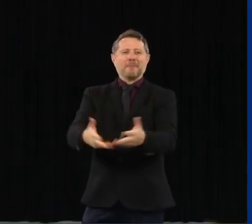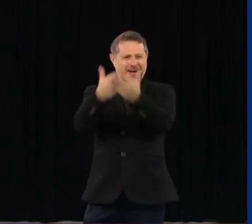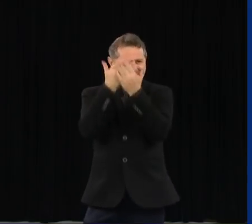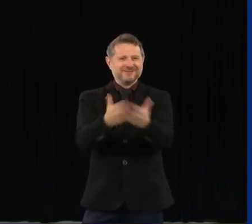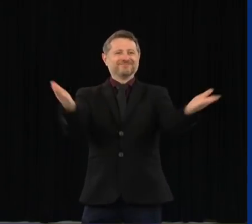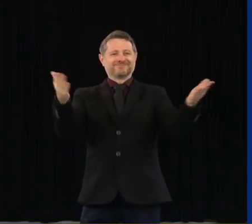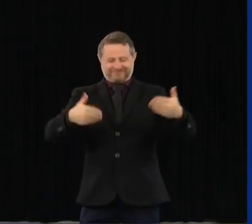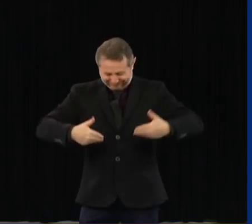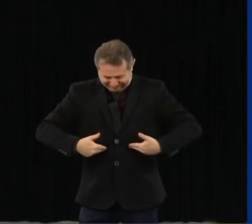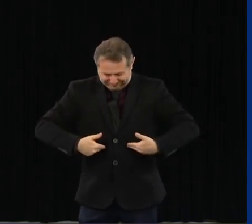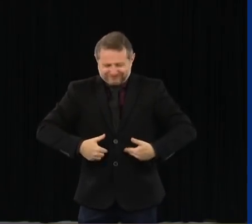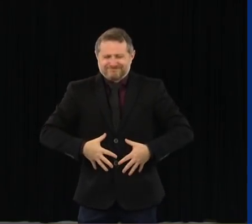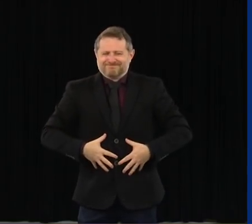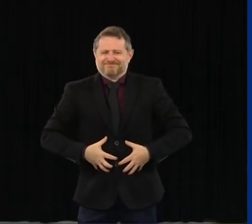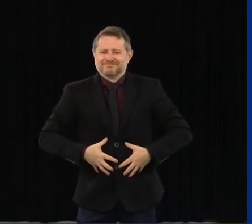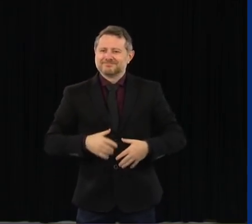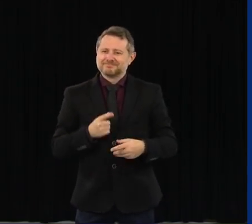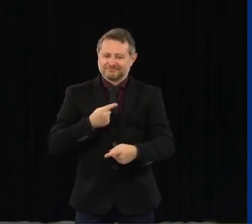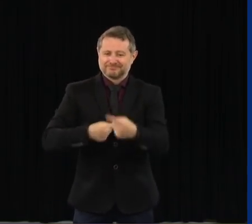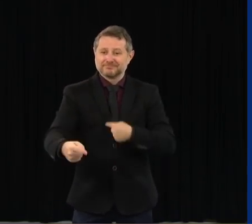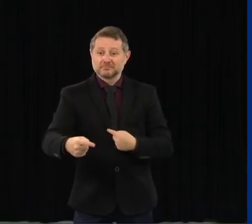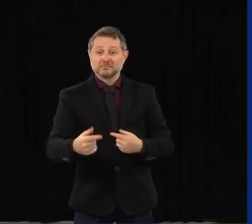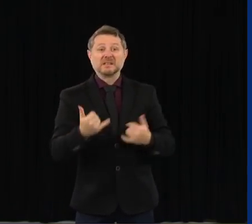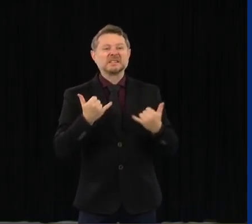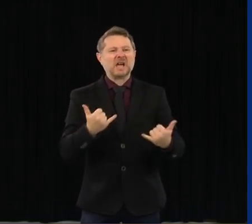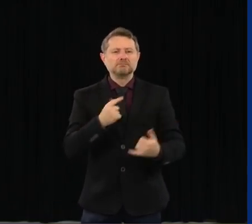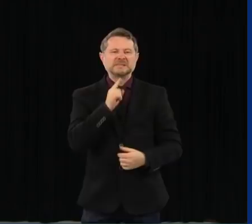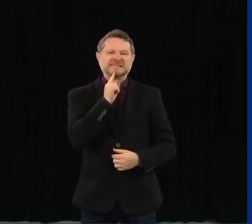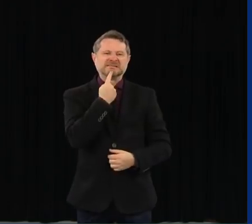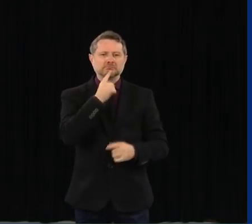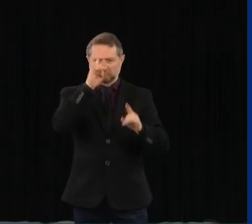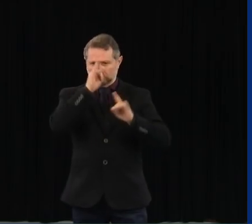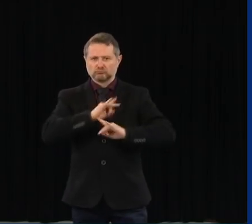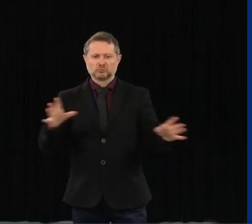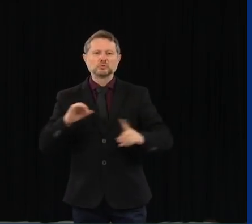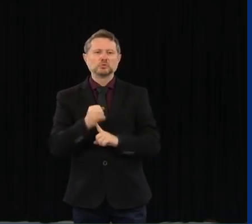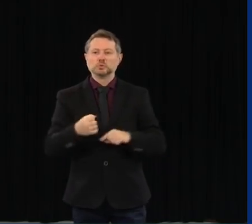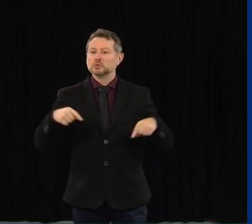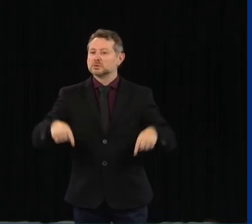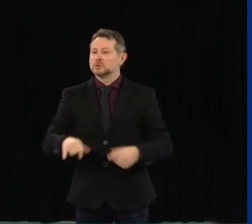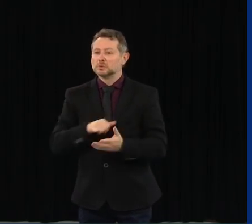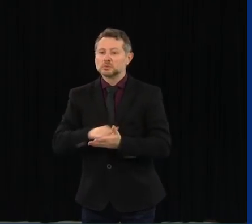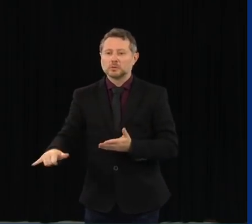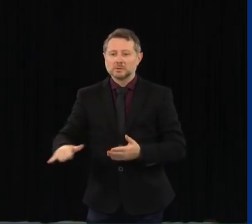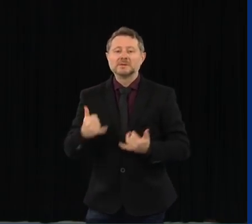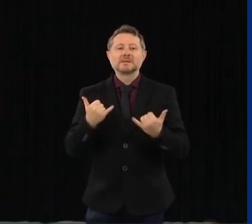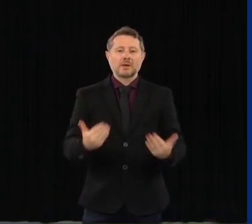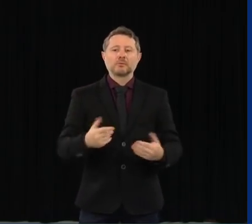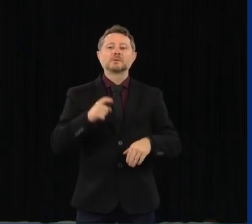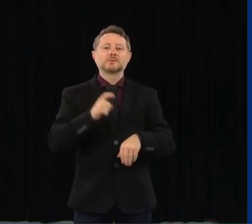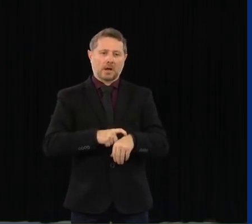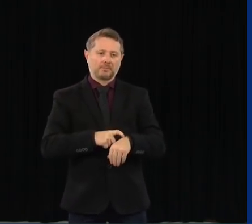time, when we're dealing with our worst, let's deploy America